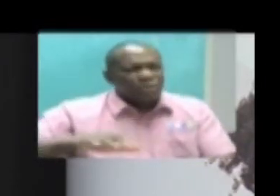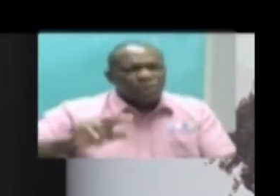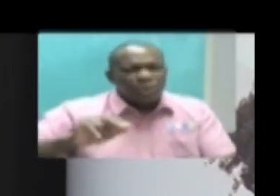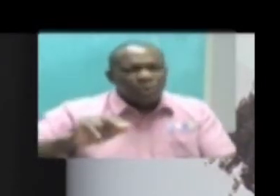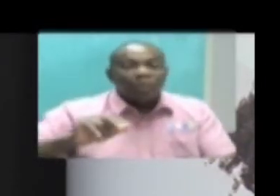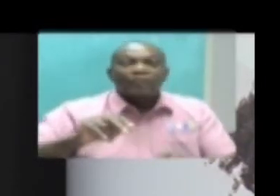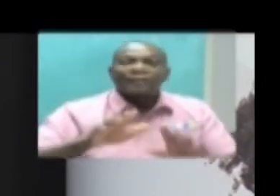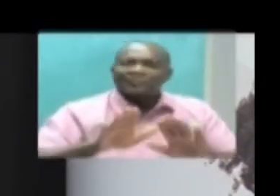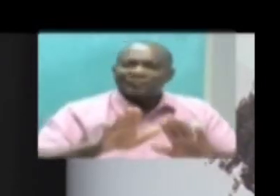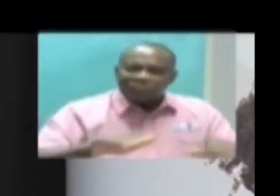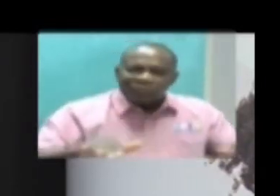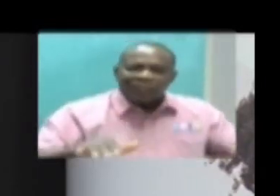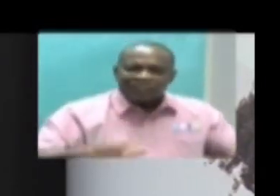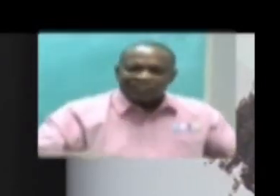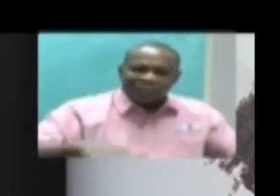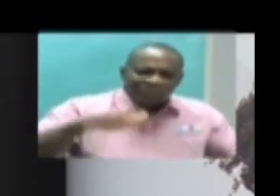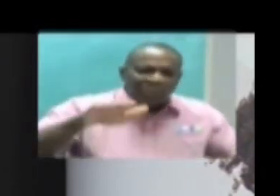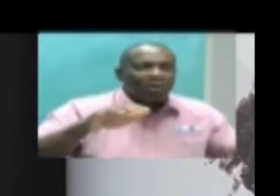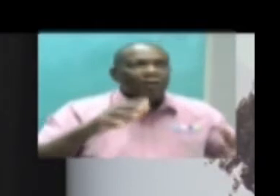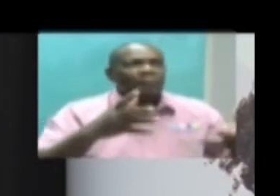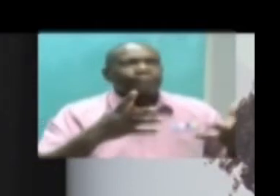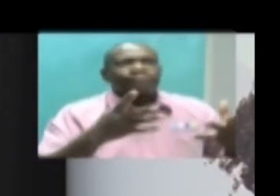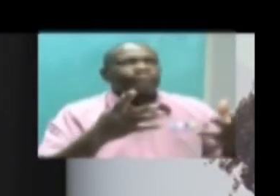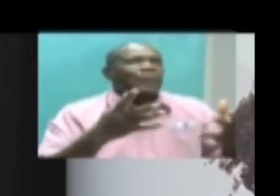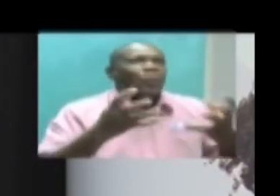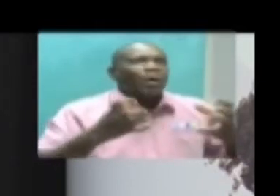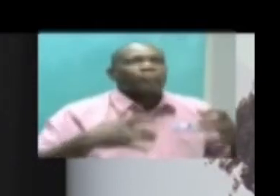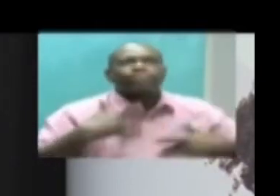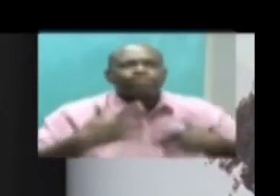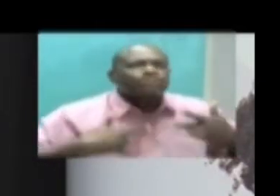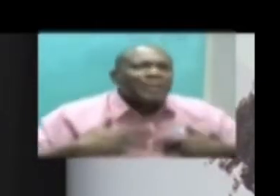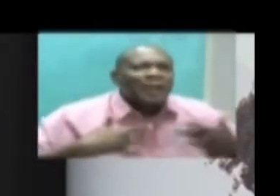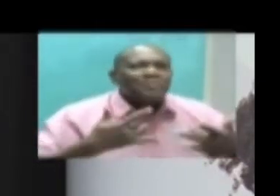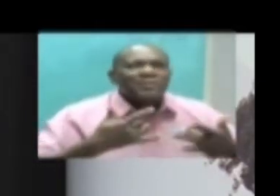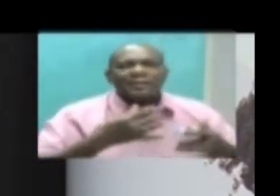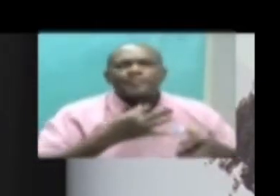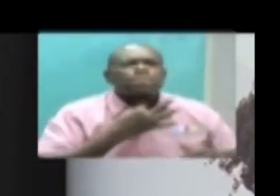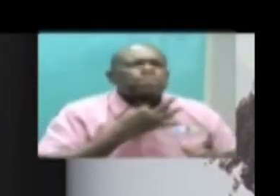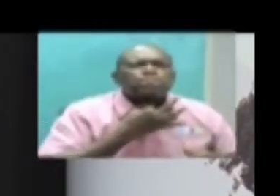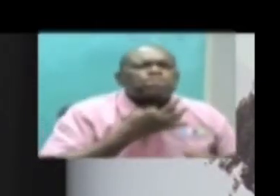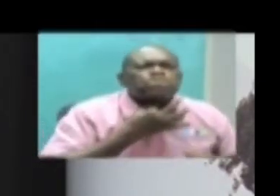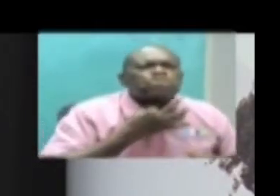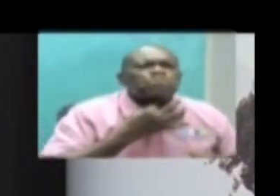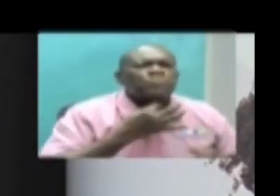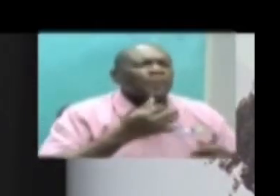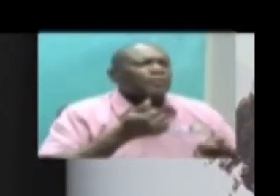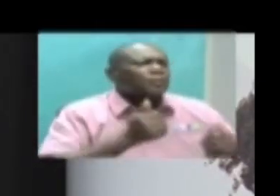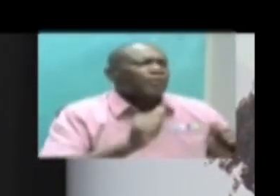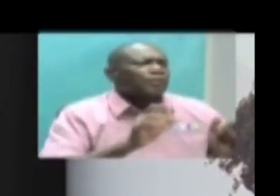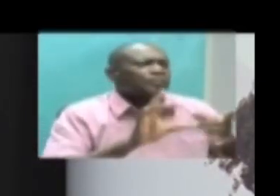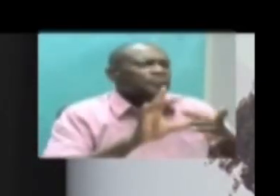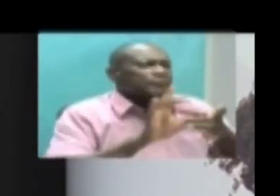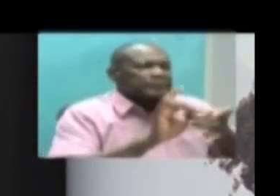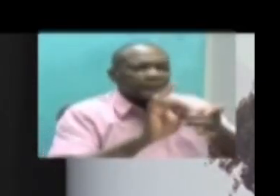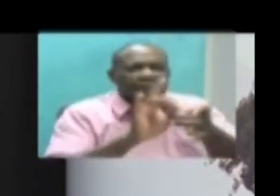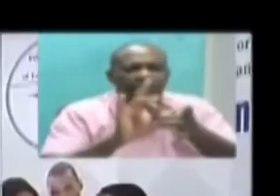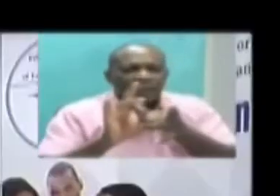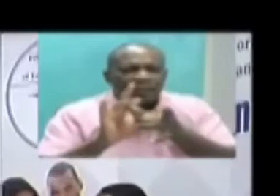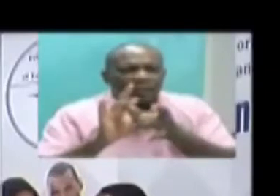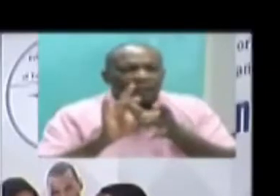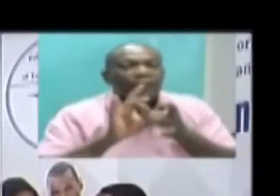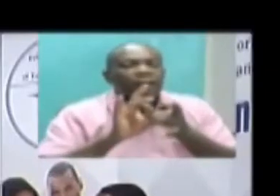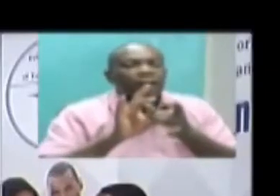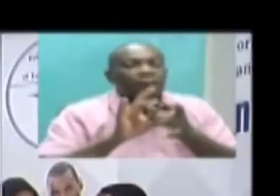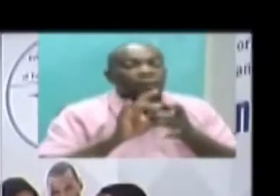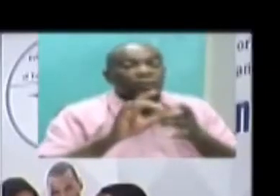is curious and is looking for connection. Yeah? Mm-hmm. And will go online and be trusting and innocent and not understand